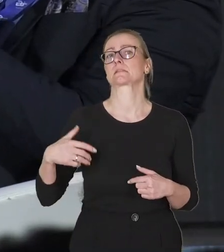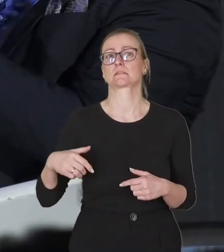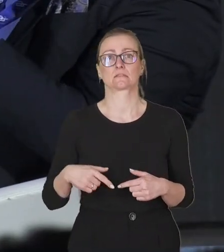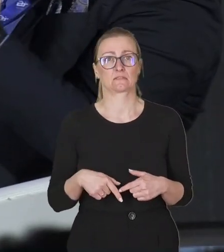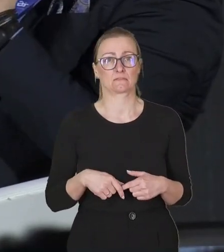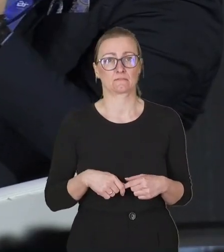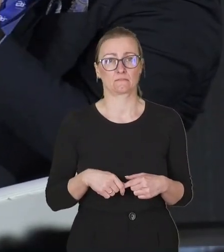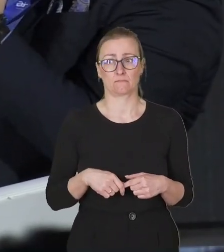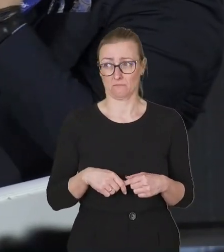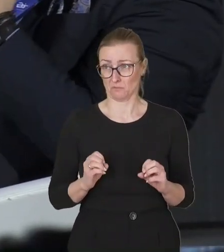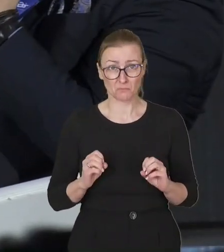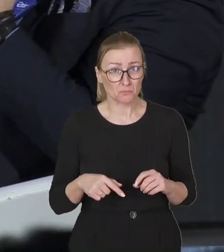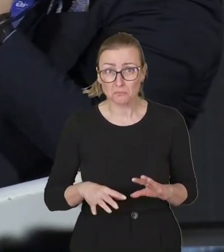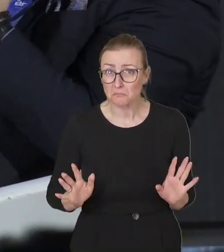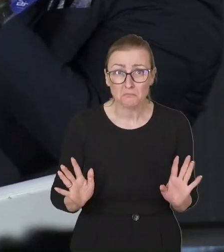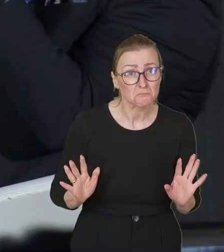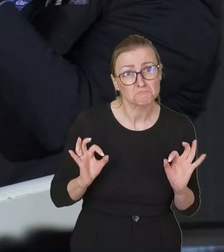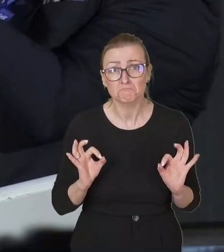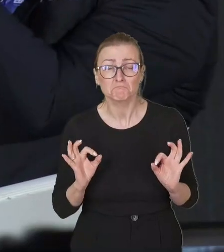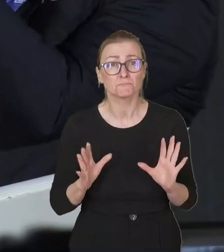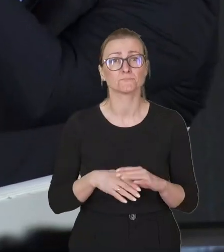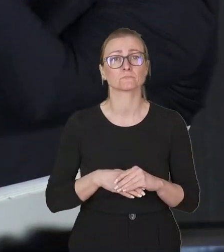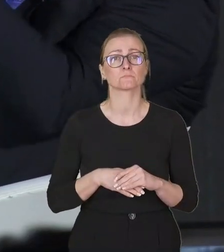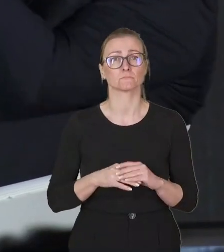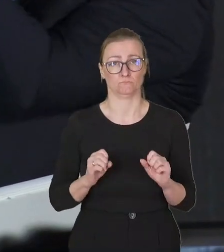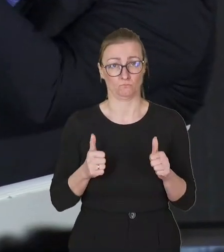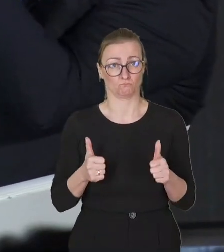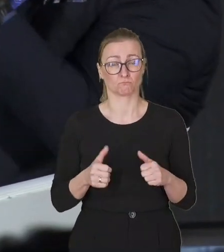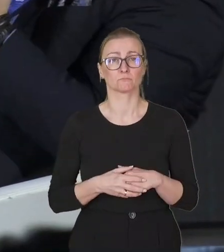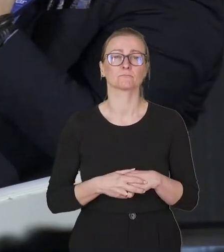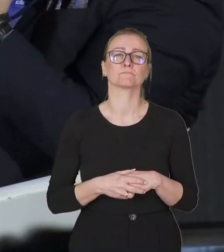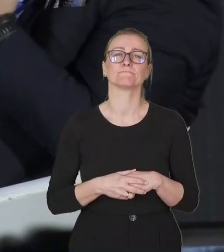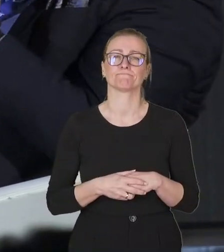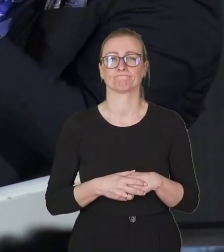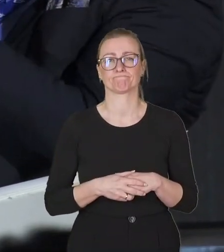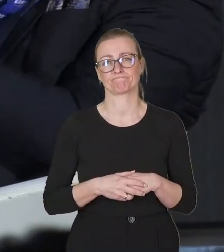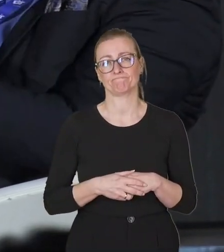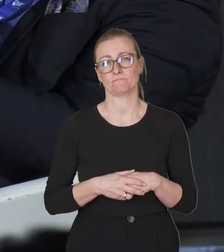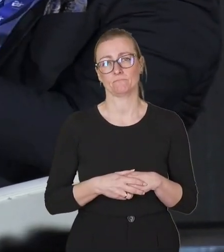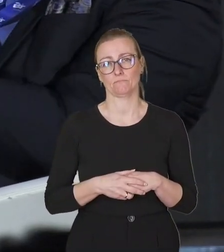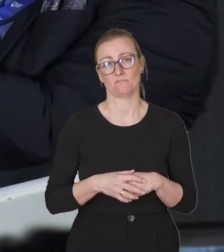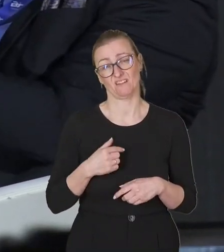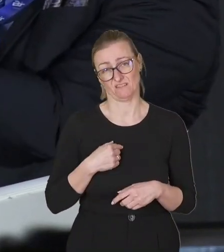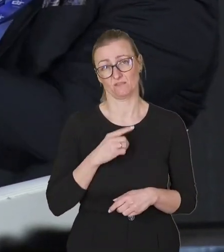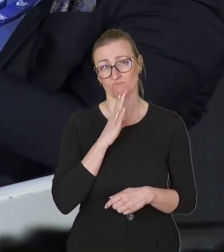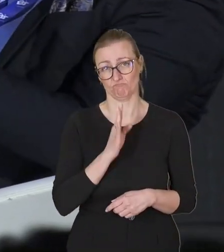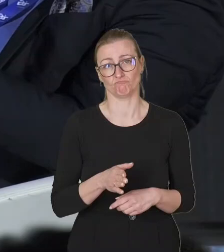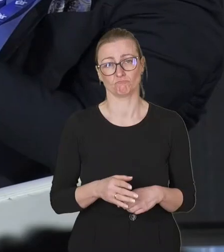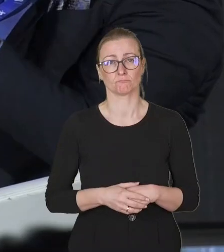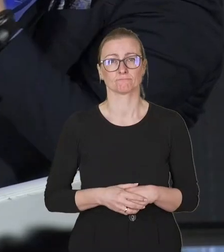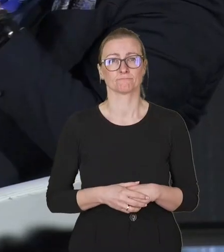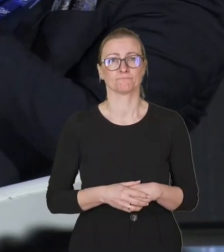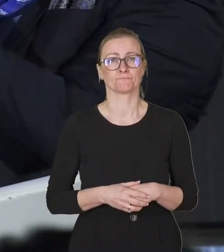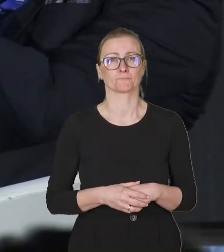market, how would it understand the average common sense man with the common sense, never has been delivered,